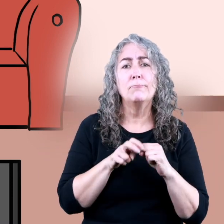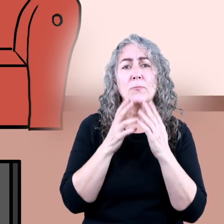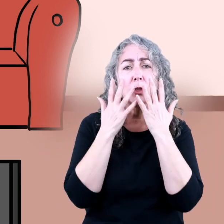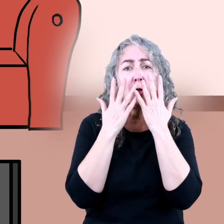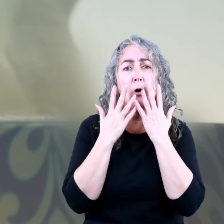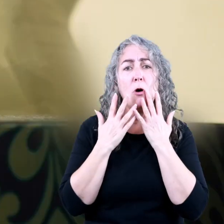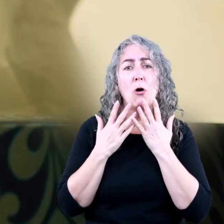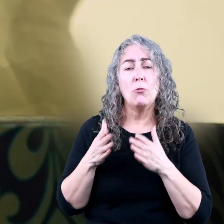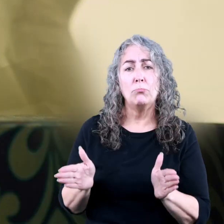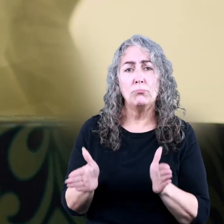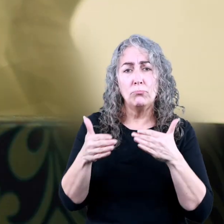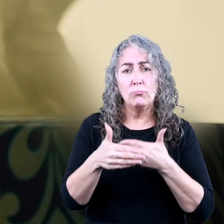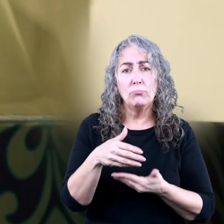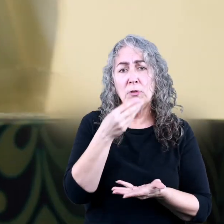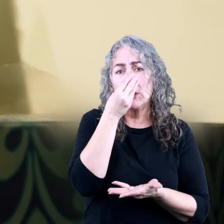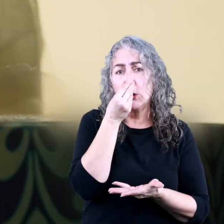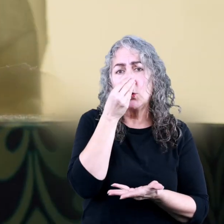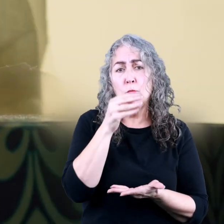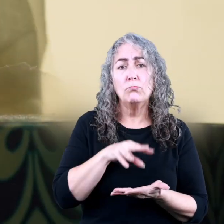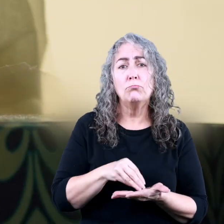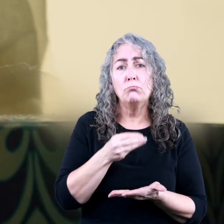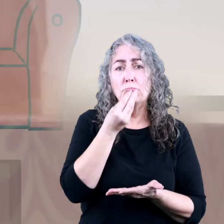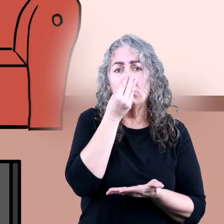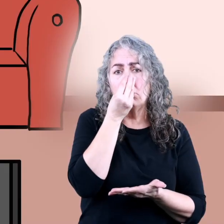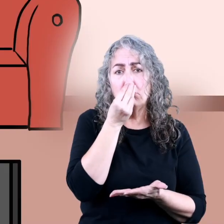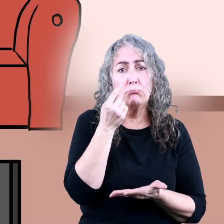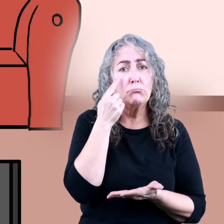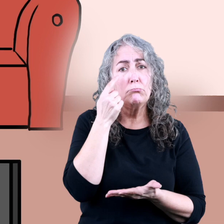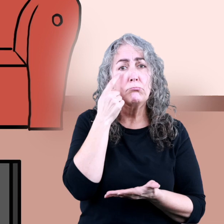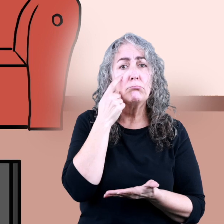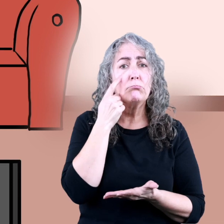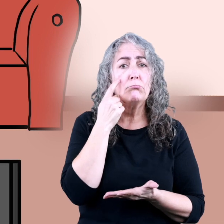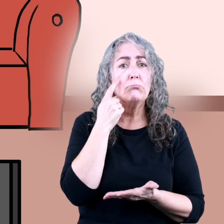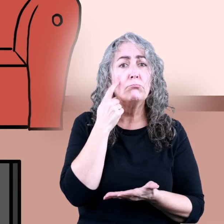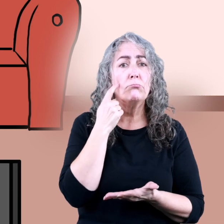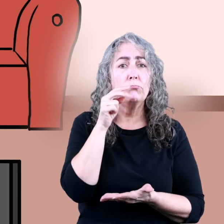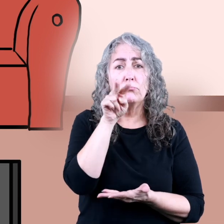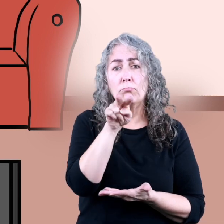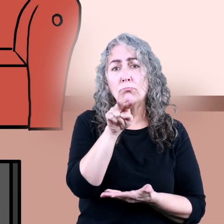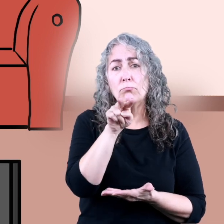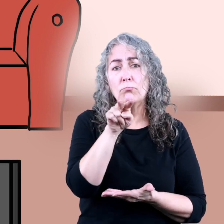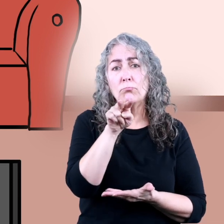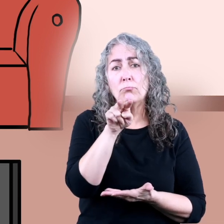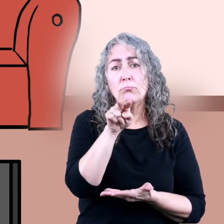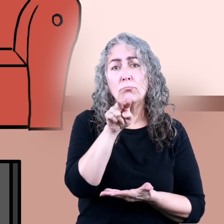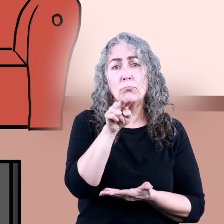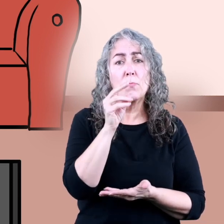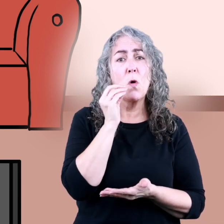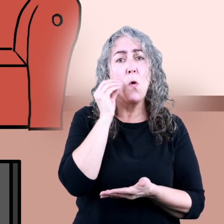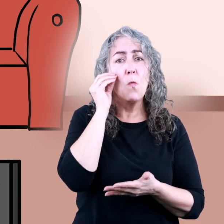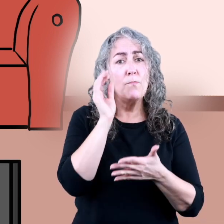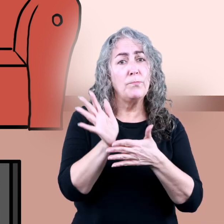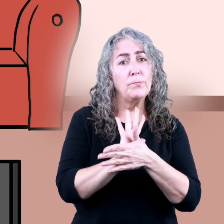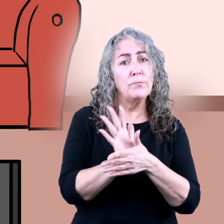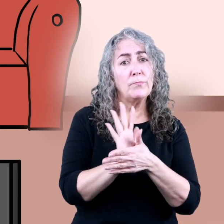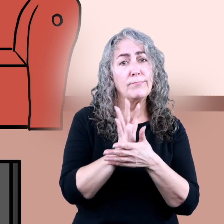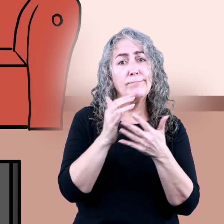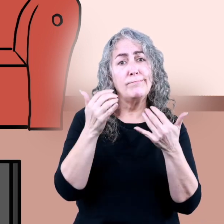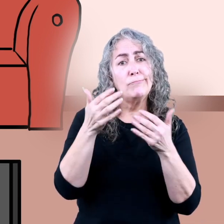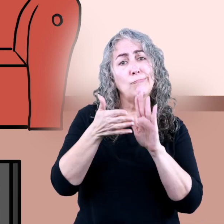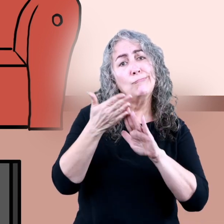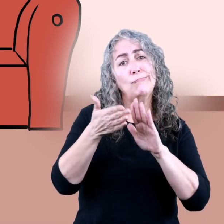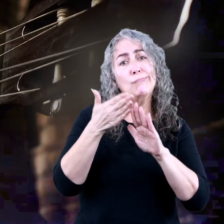television, holding a box of tissues. Her wet eyes were glued to the screen where a home movie was